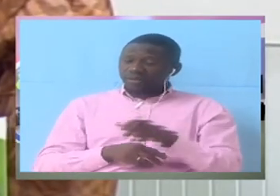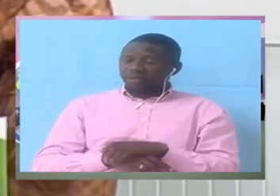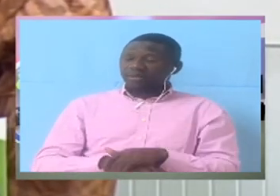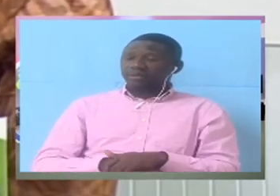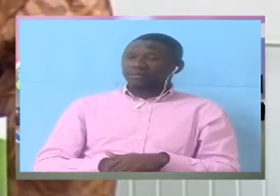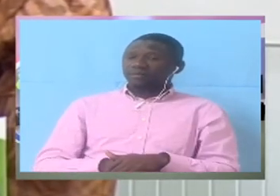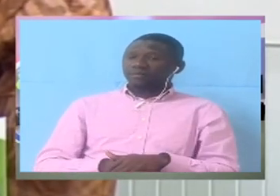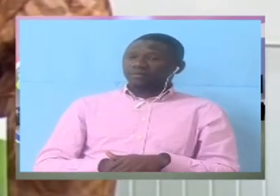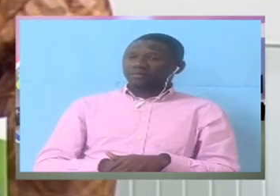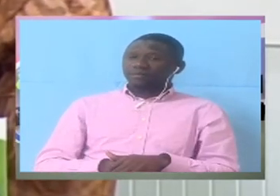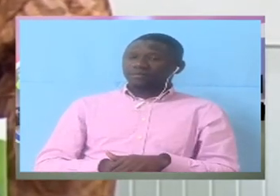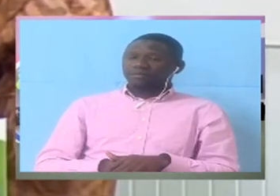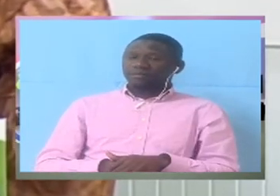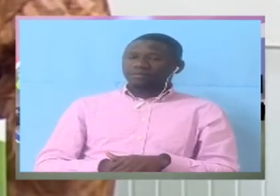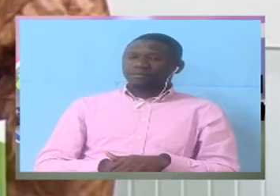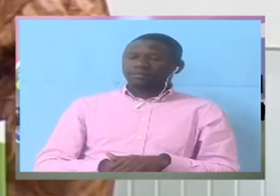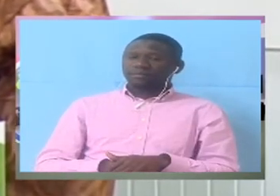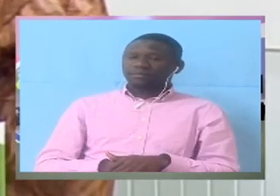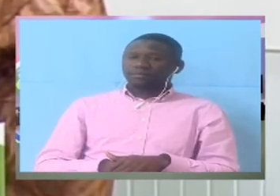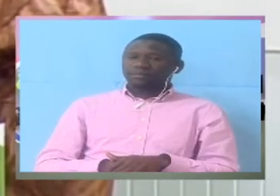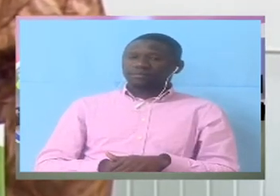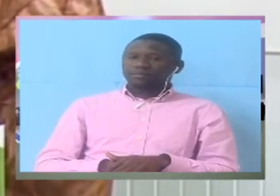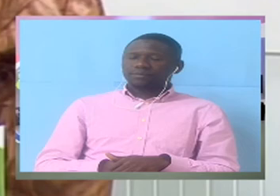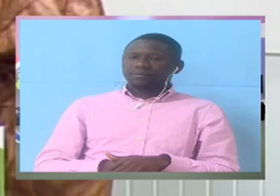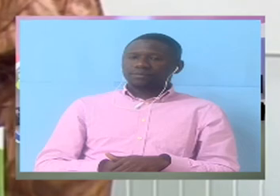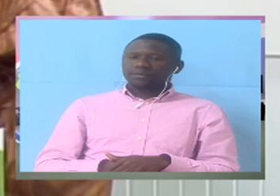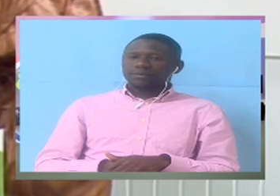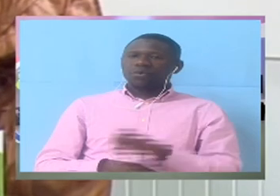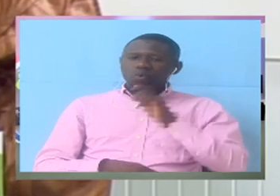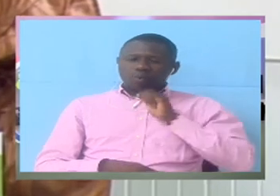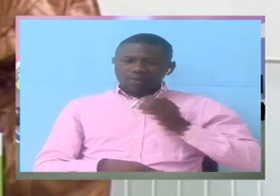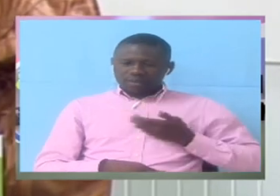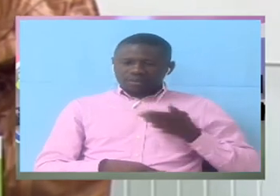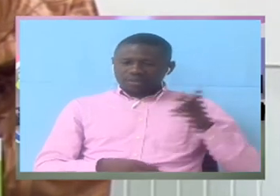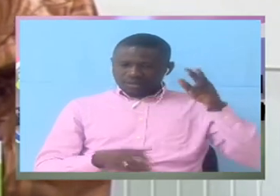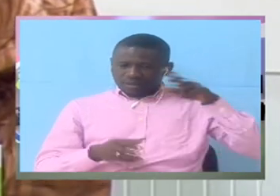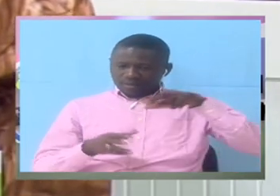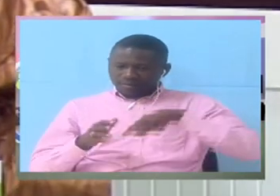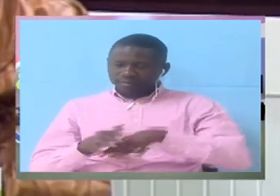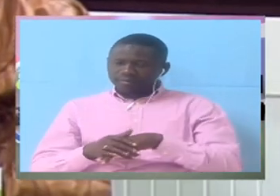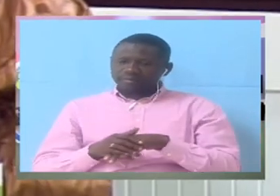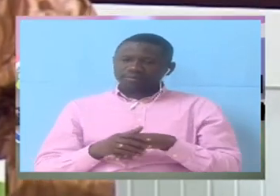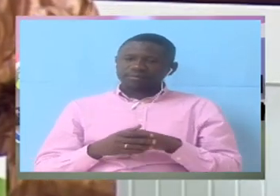Behold, she was a spy. Oh God. The woman came down.